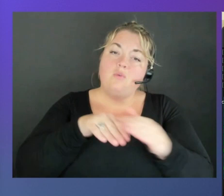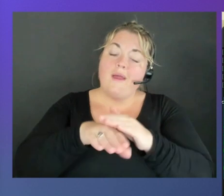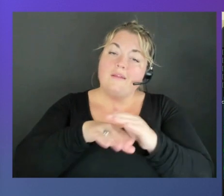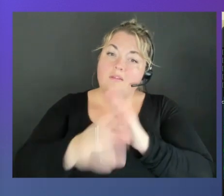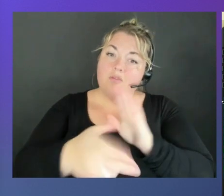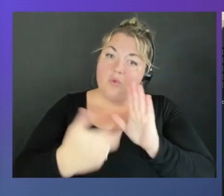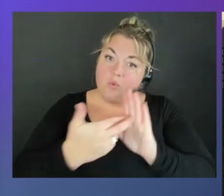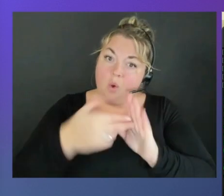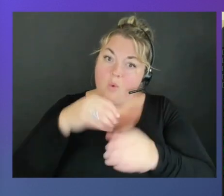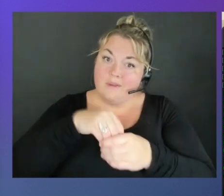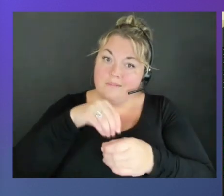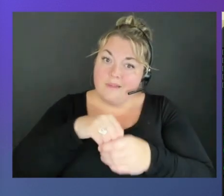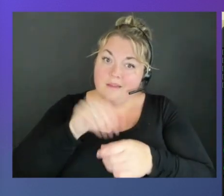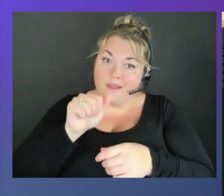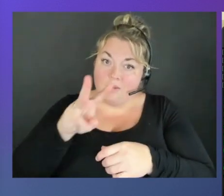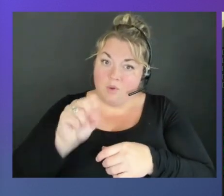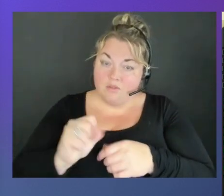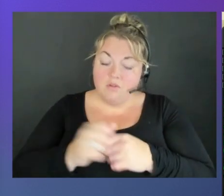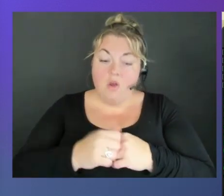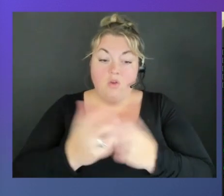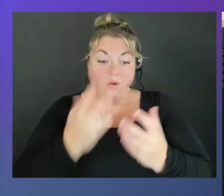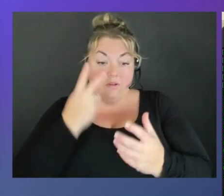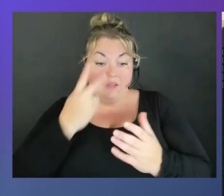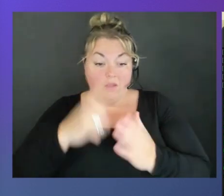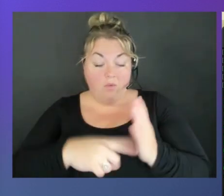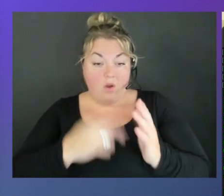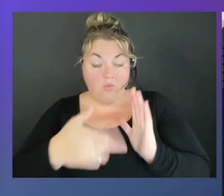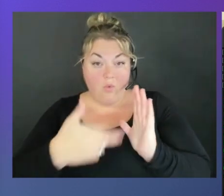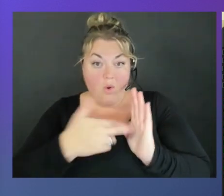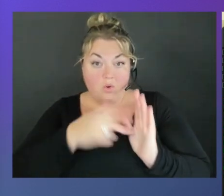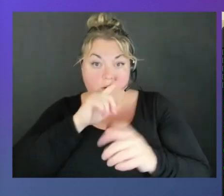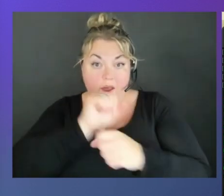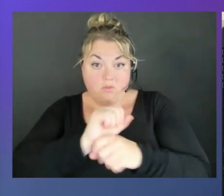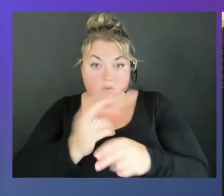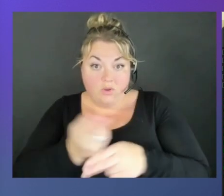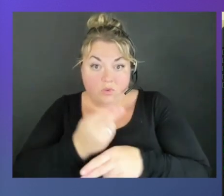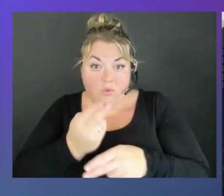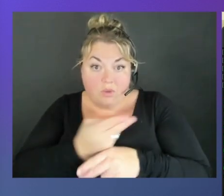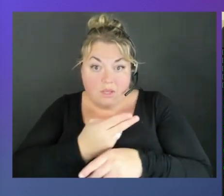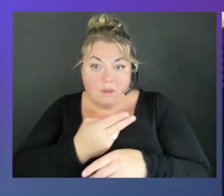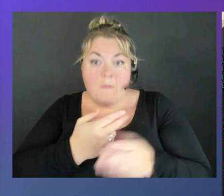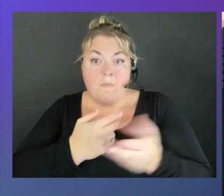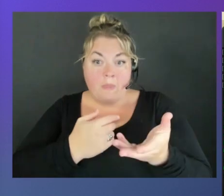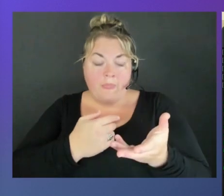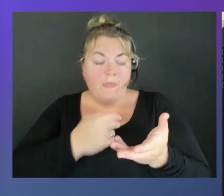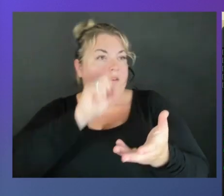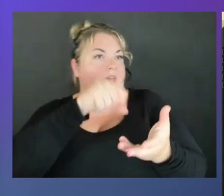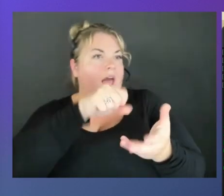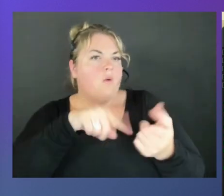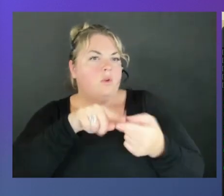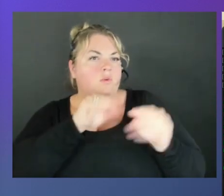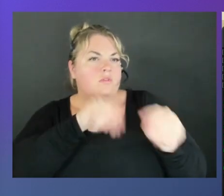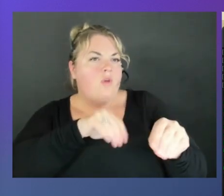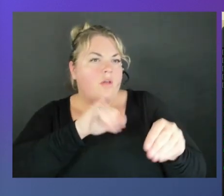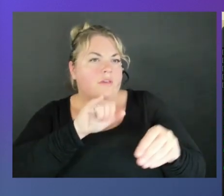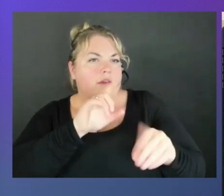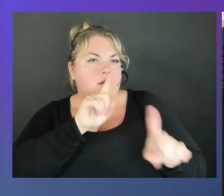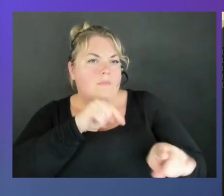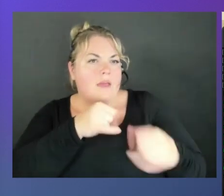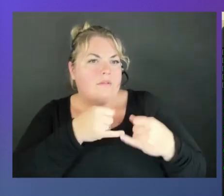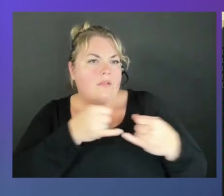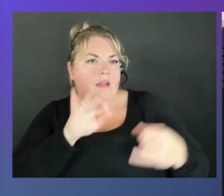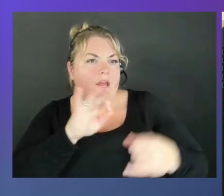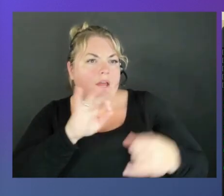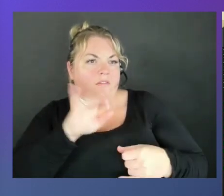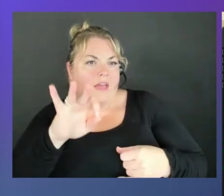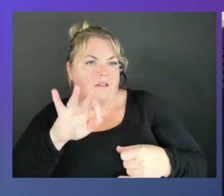of AWS. And if you want to see what role you're actually using, when you install the command line interface, you set up